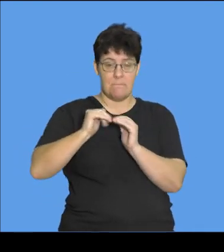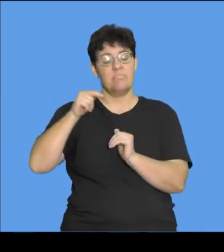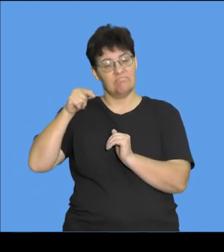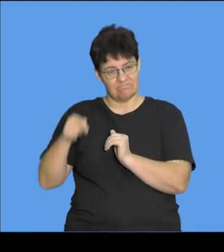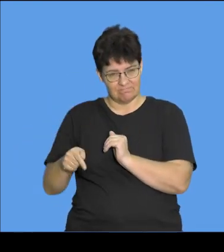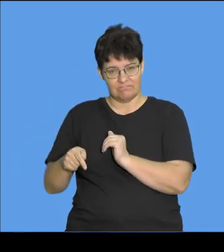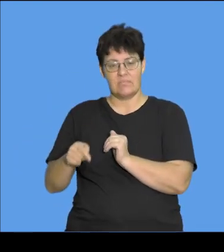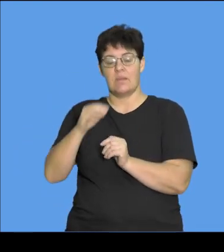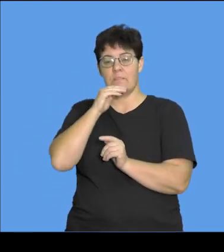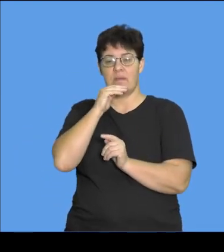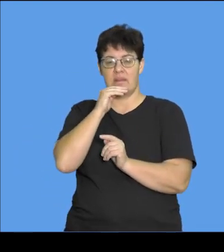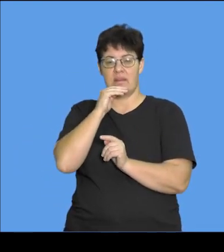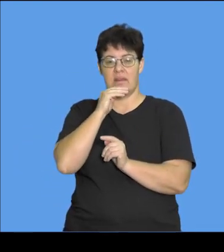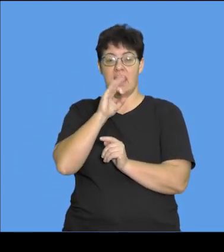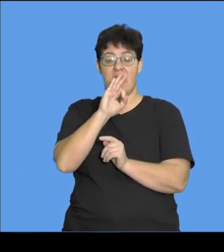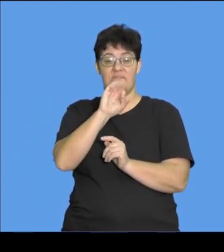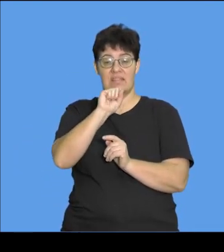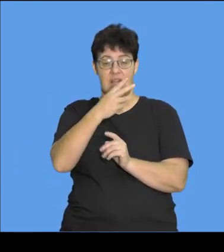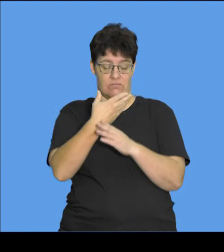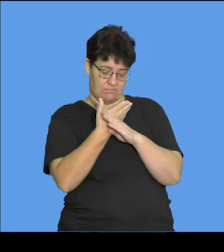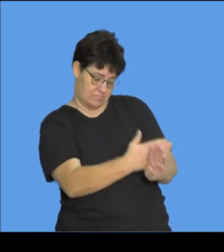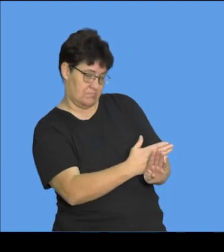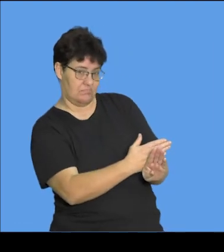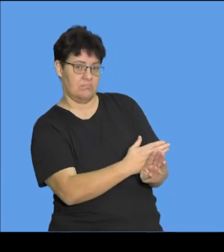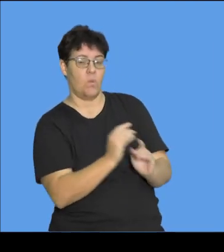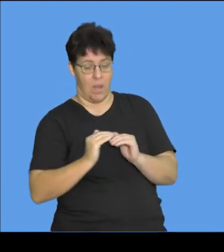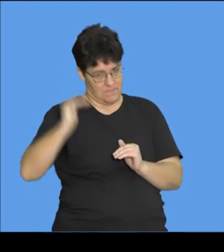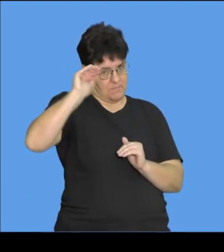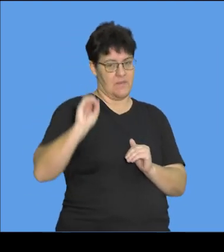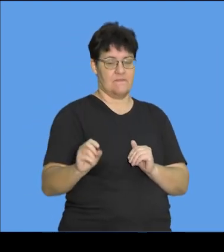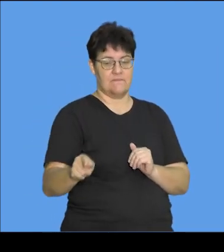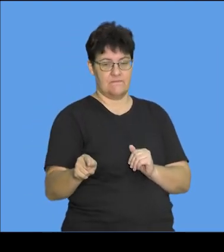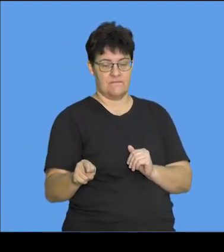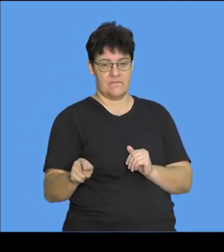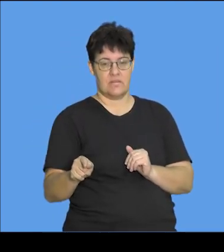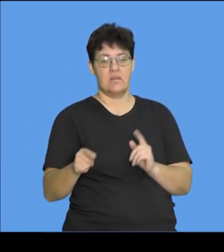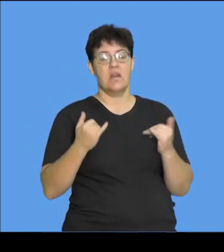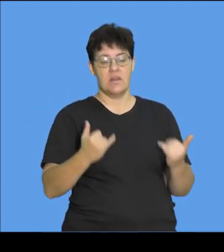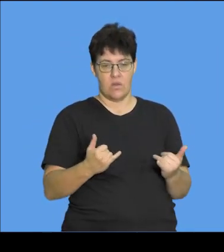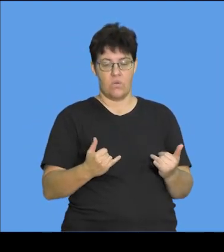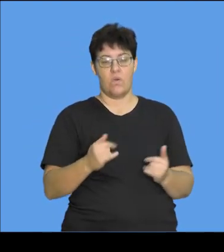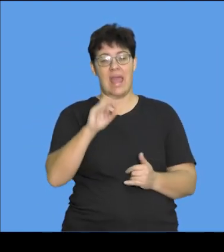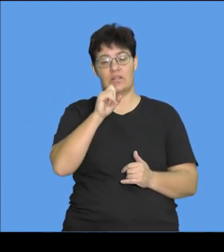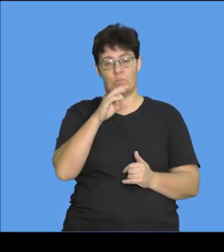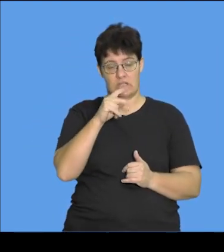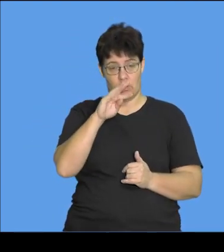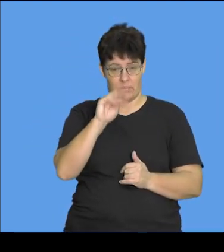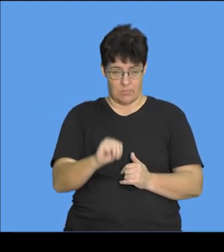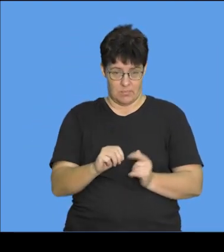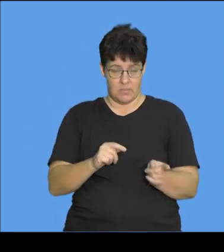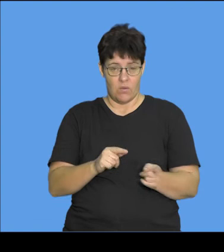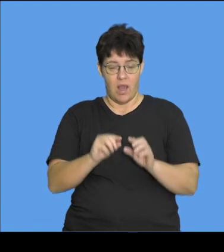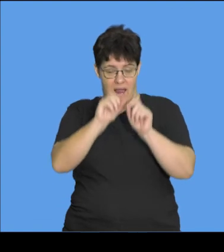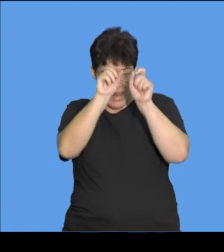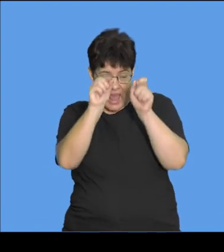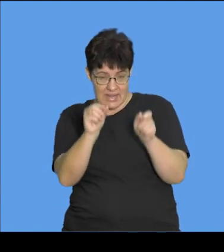the level of FSH. We know that estrogen now acts on the endometrium, causing the lining of the endometrium